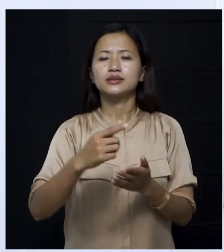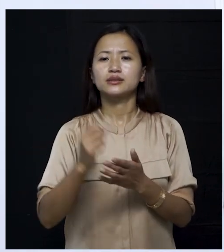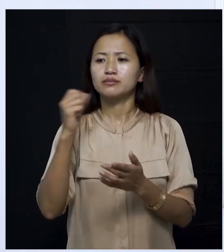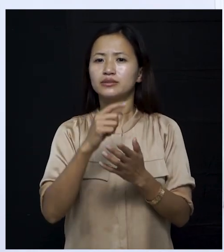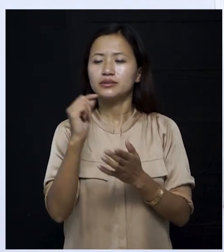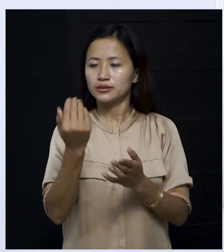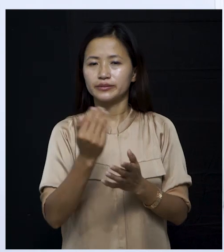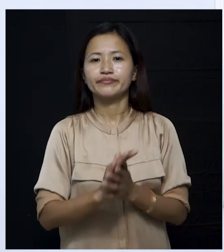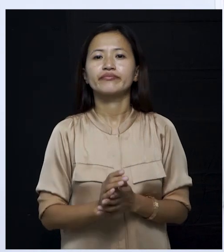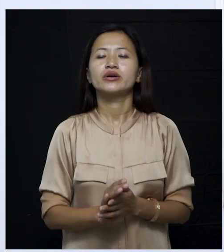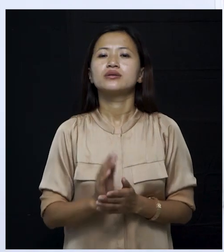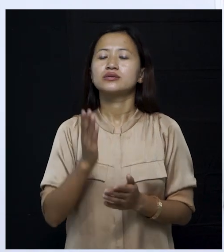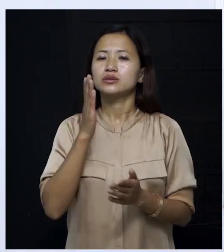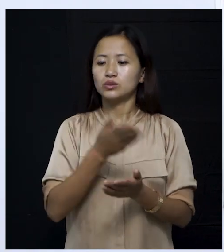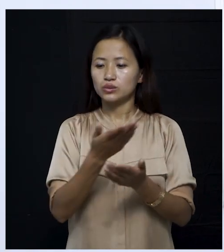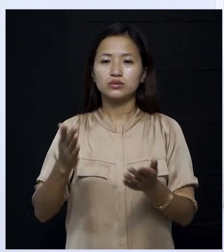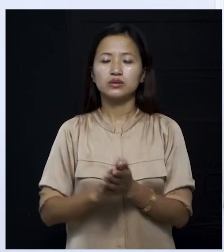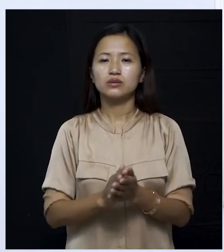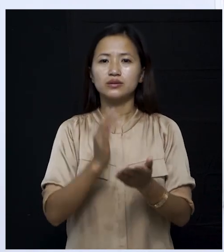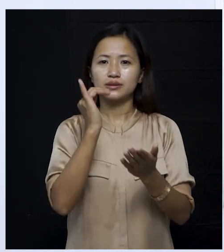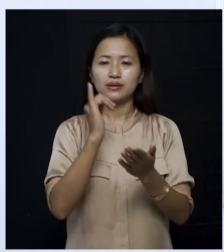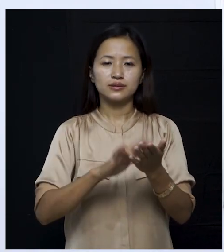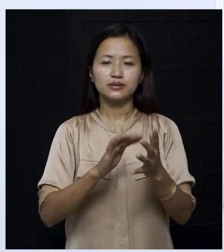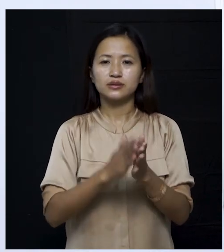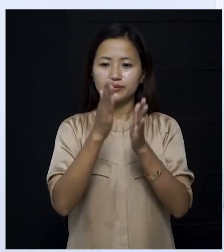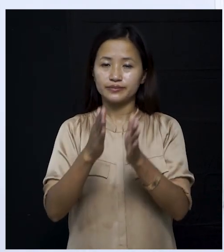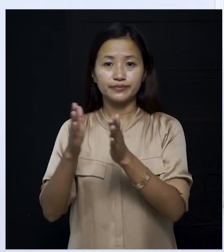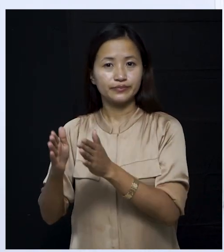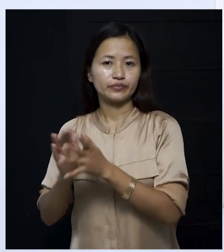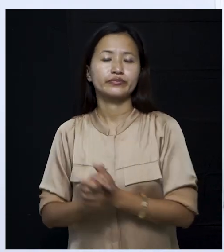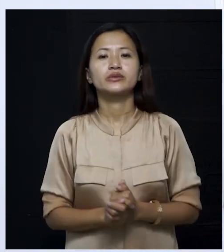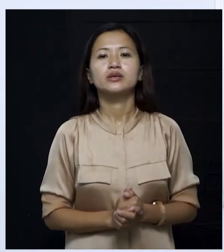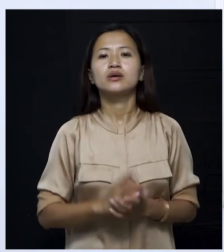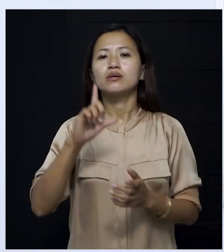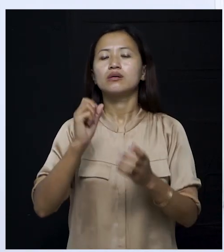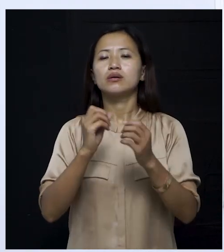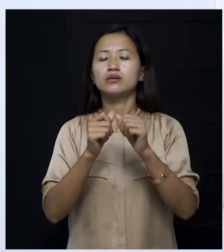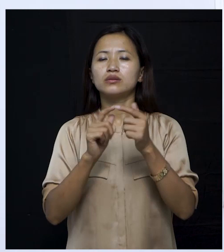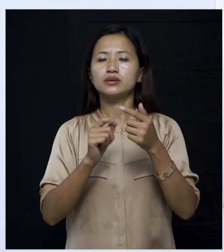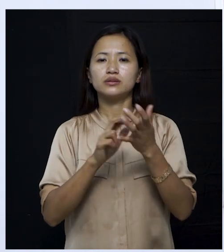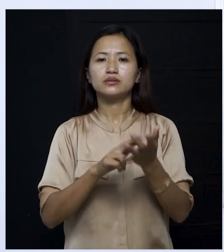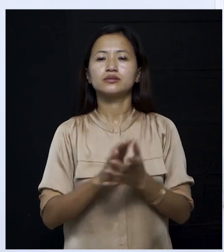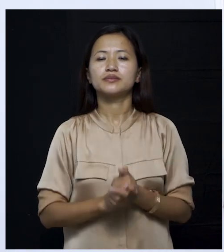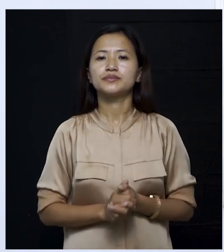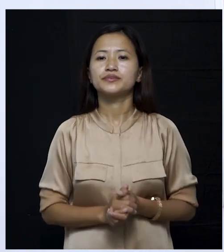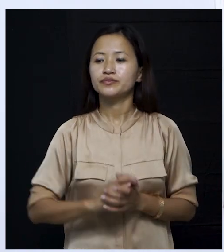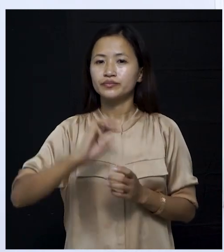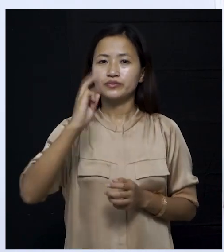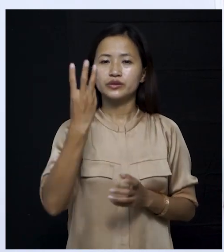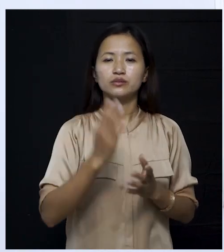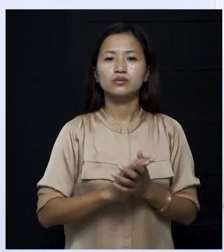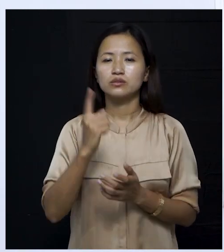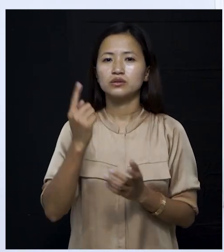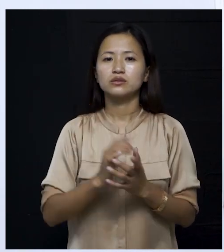So those are called as installment. Okay, so here the loan repayment is very easy. Okay, then the third one